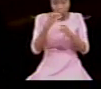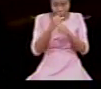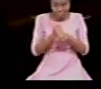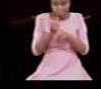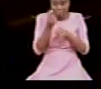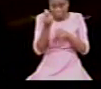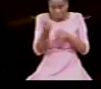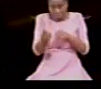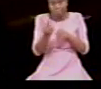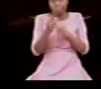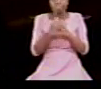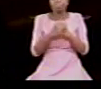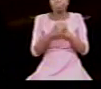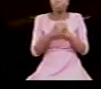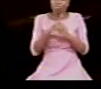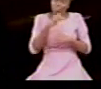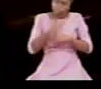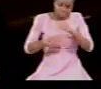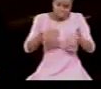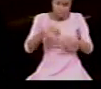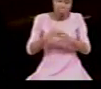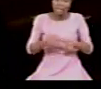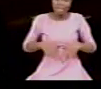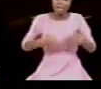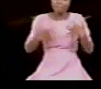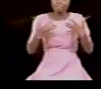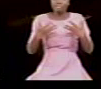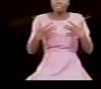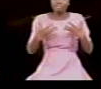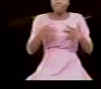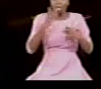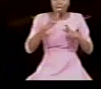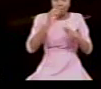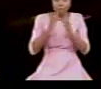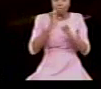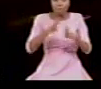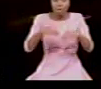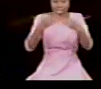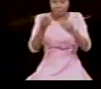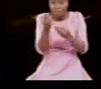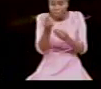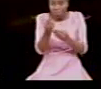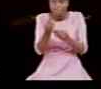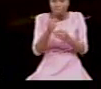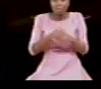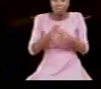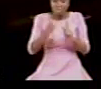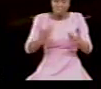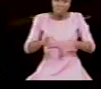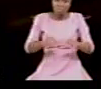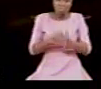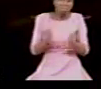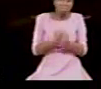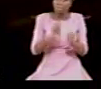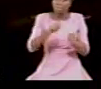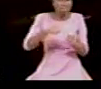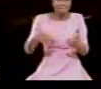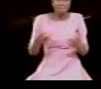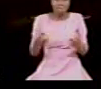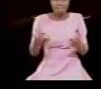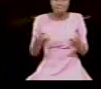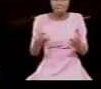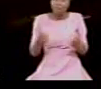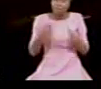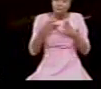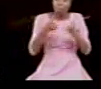will struggle in life. Because you are giving sparingly. That thing, you can do it without any hassle, the way God has